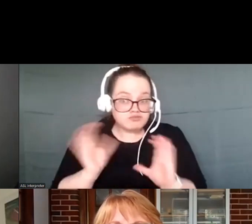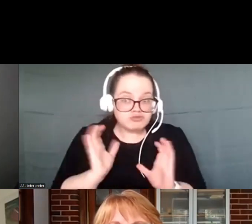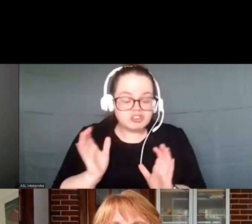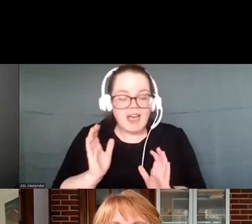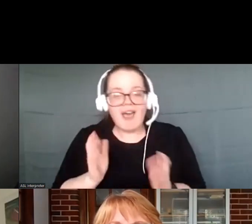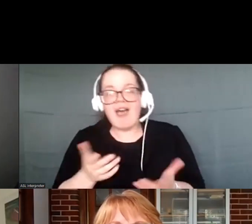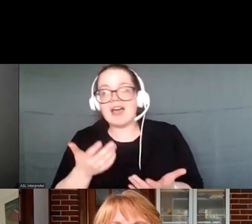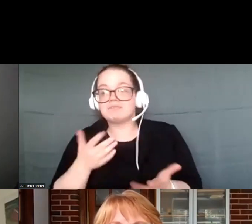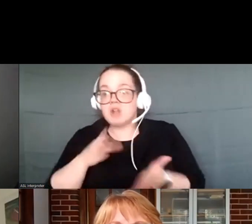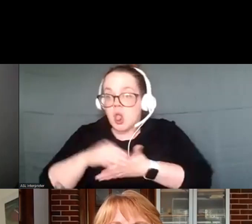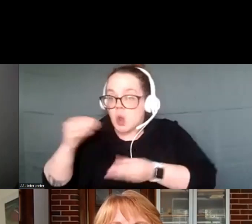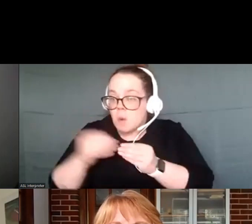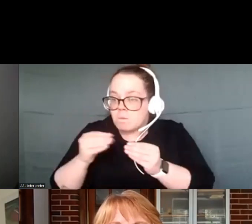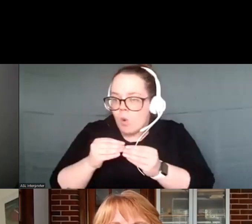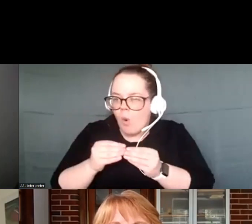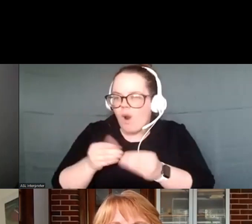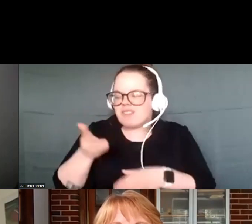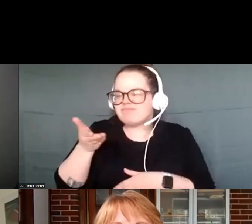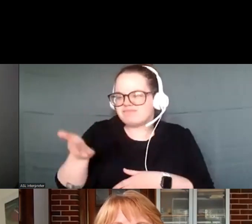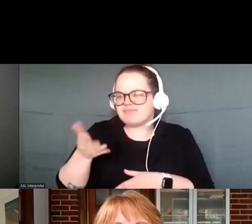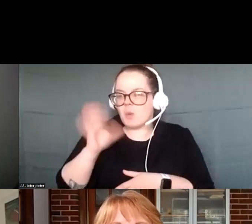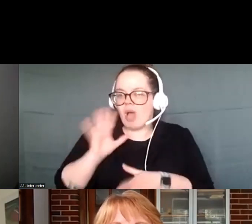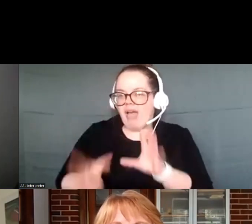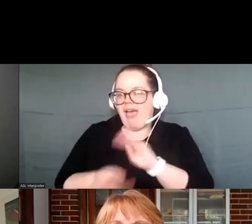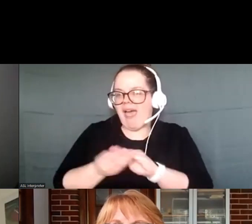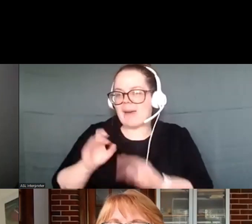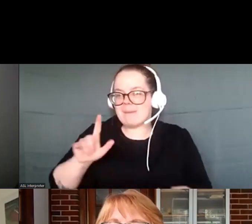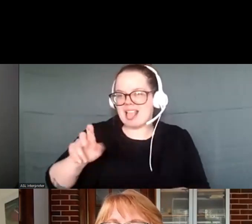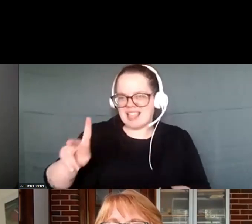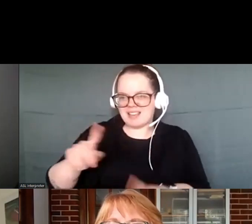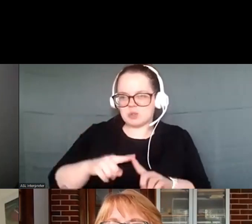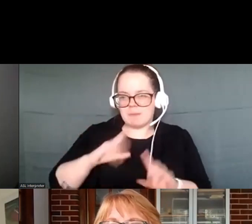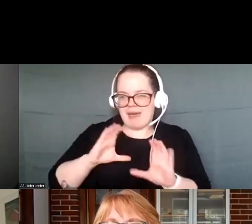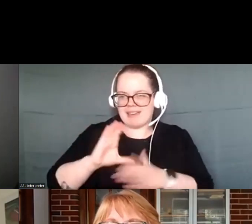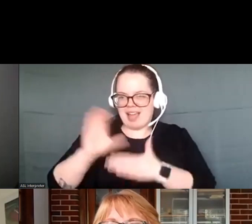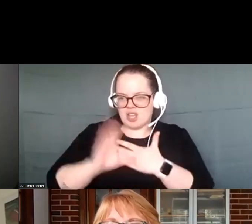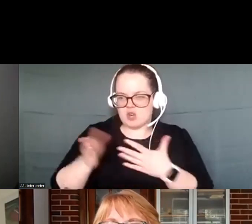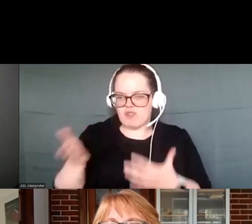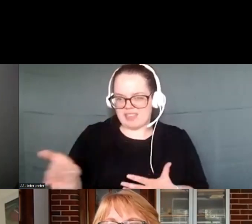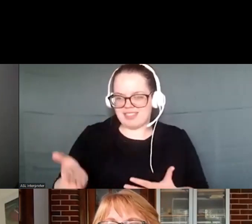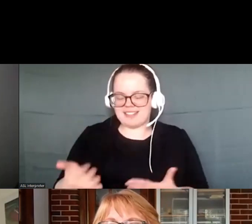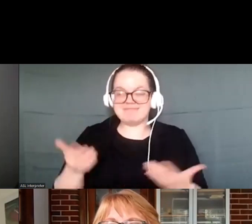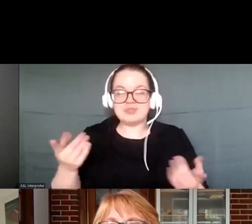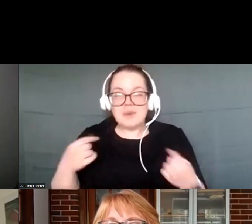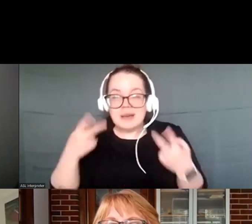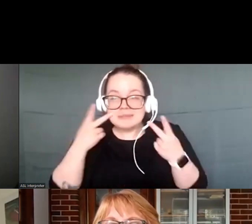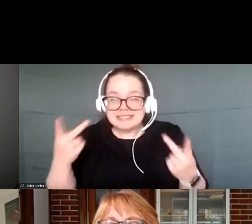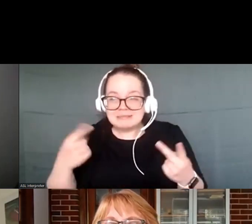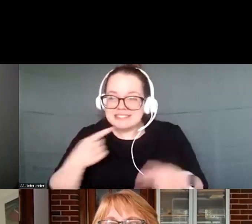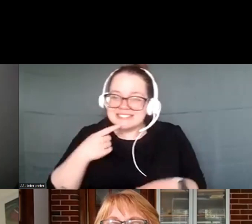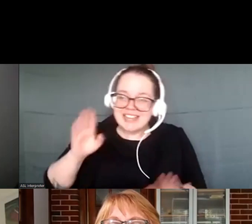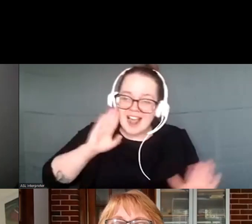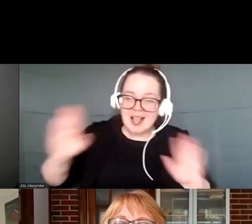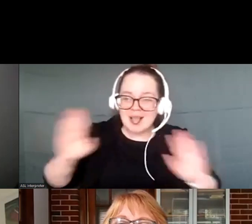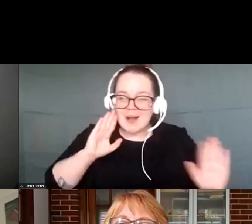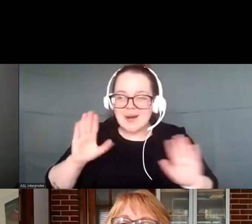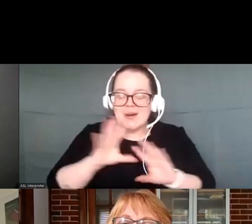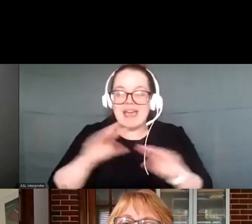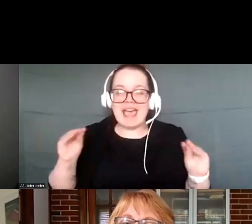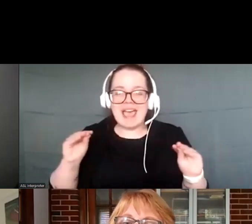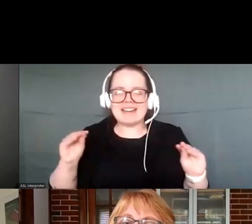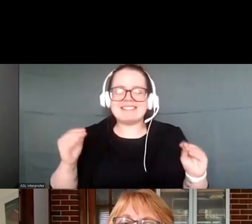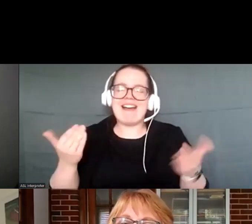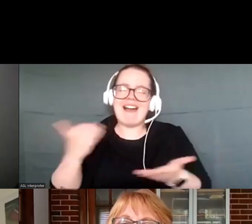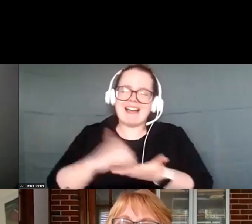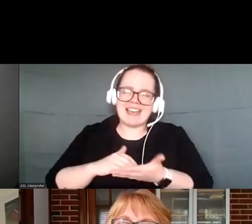Your Career, I'm putting my Calendly link in the thread right now. So come see me and say hello. And huge thanks